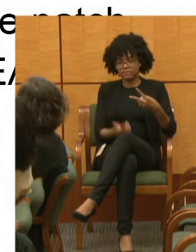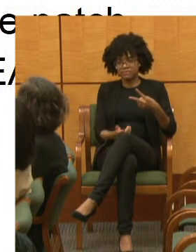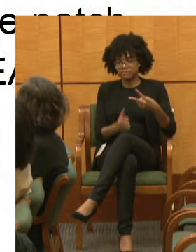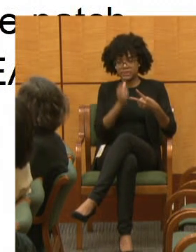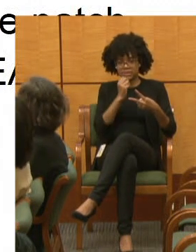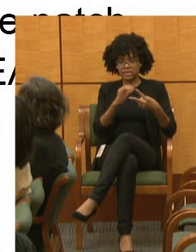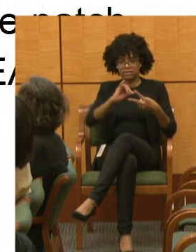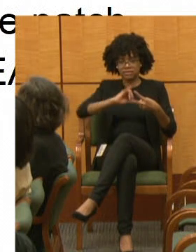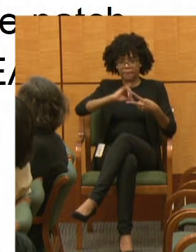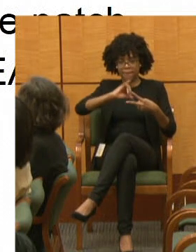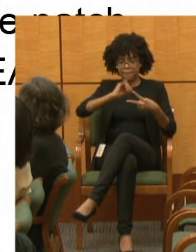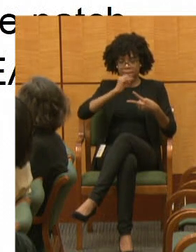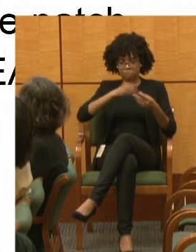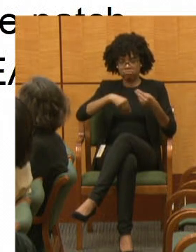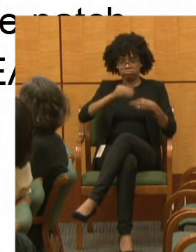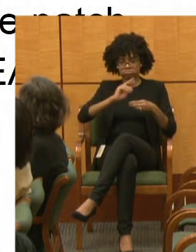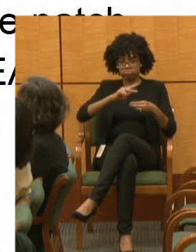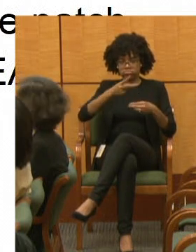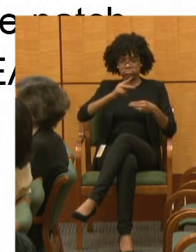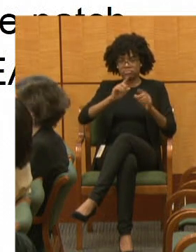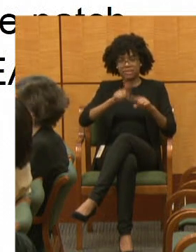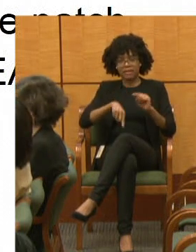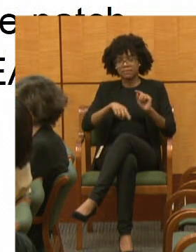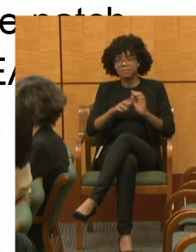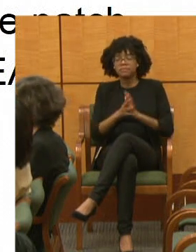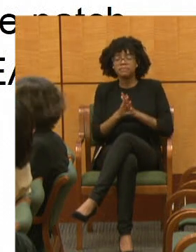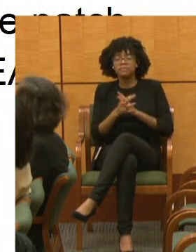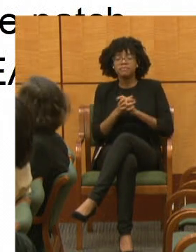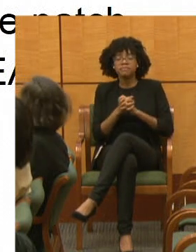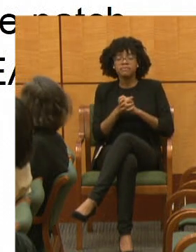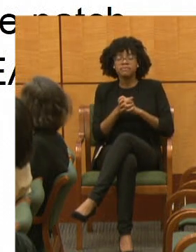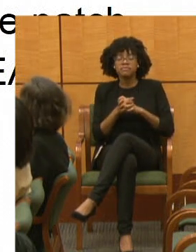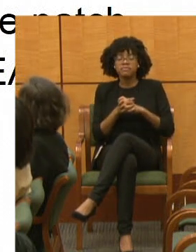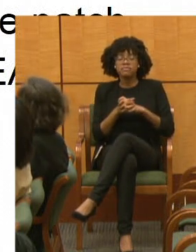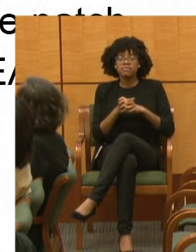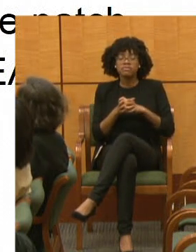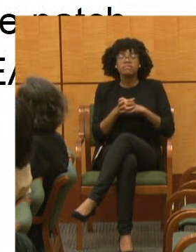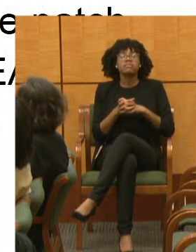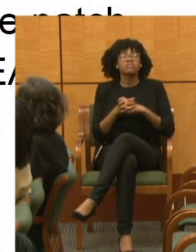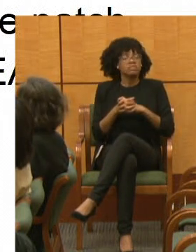There are a variety of doses, dosage forms, and